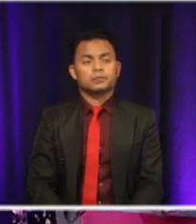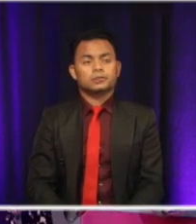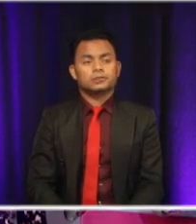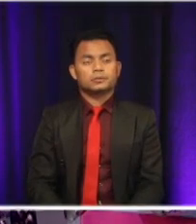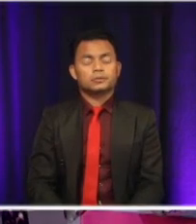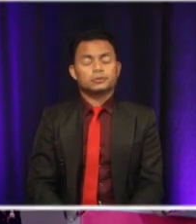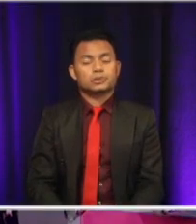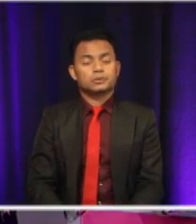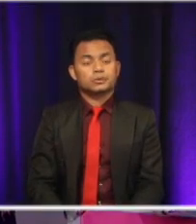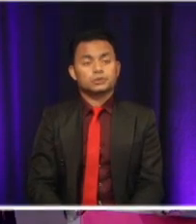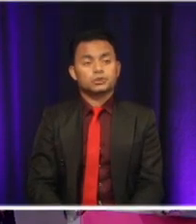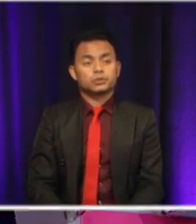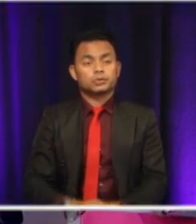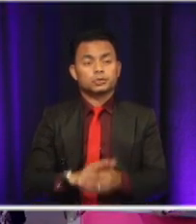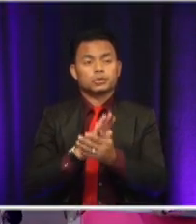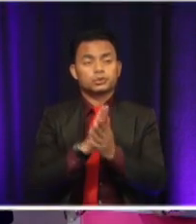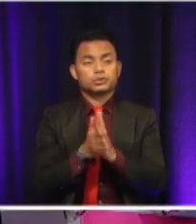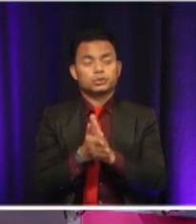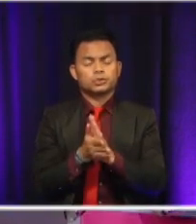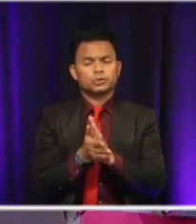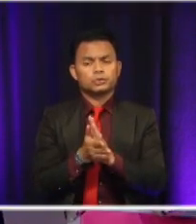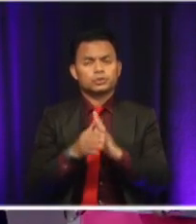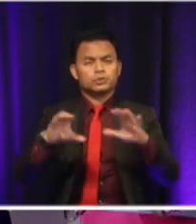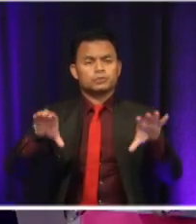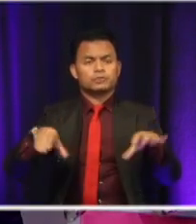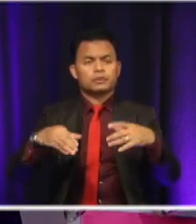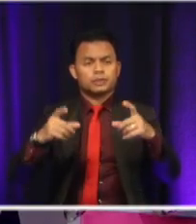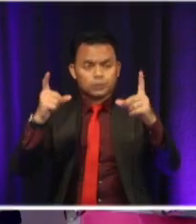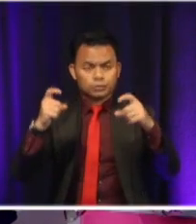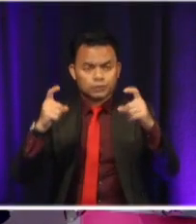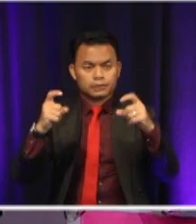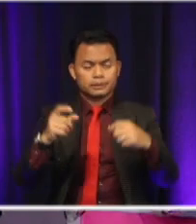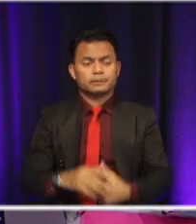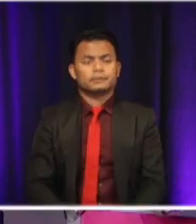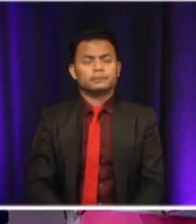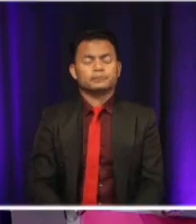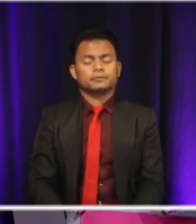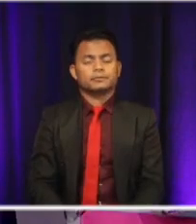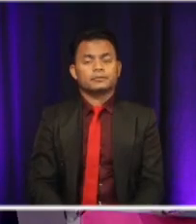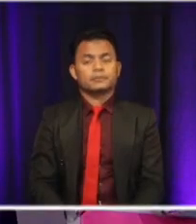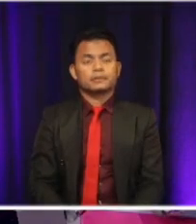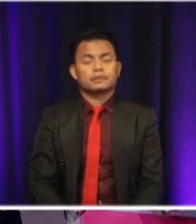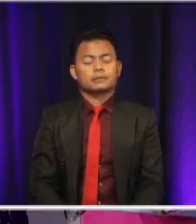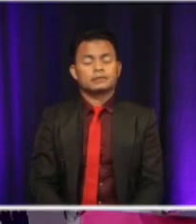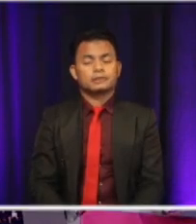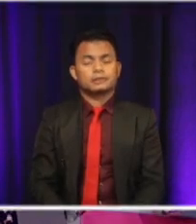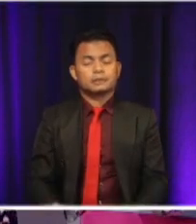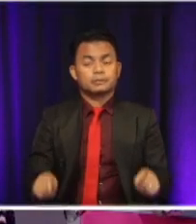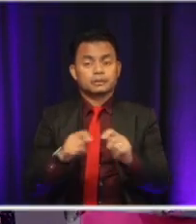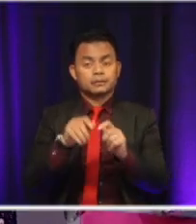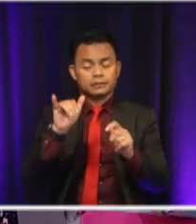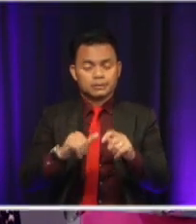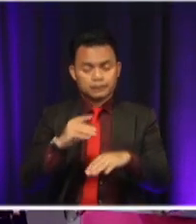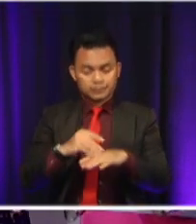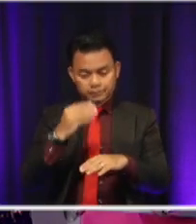they are going to very quickly write everything back out as it is mentioned in the poem. But that's also, for